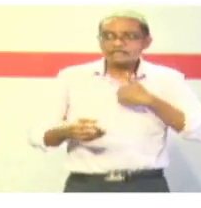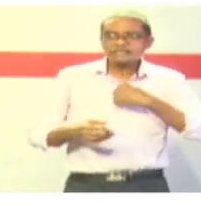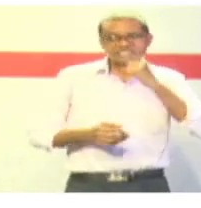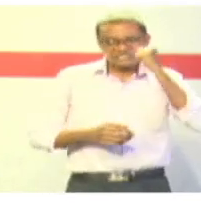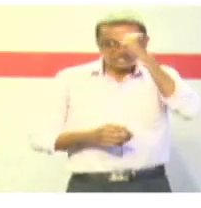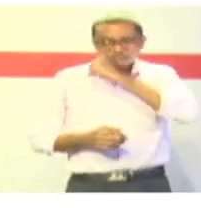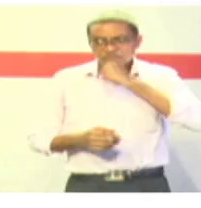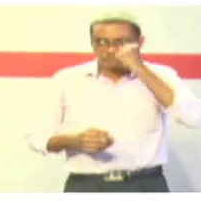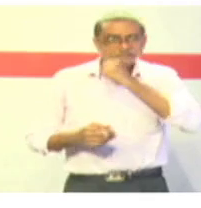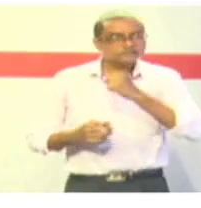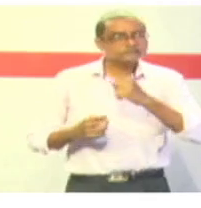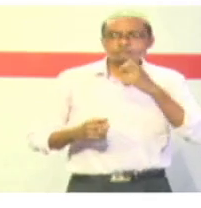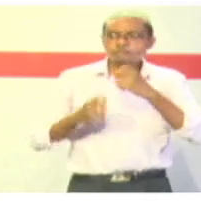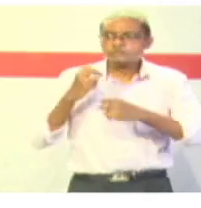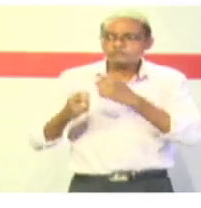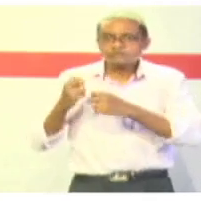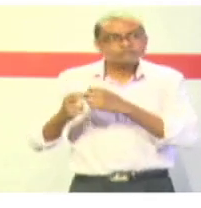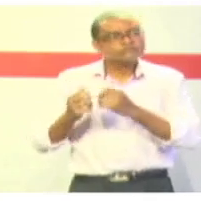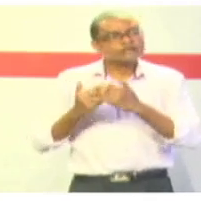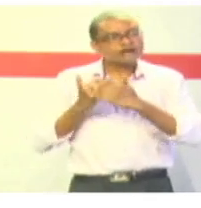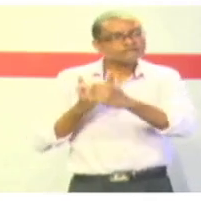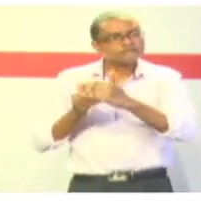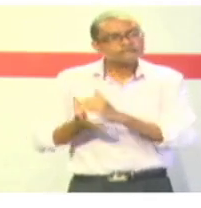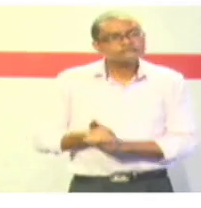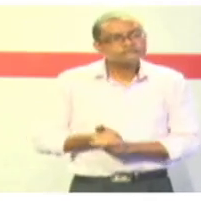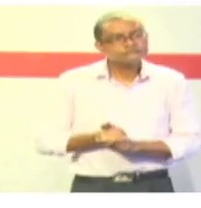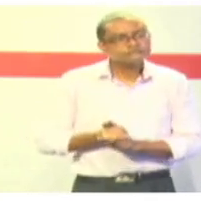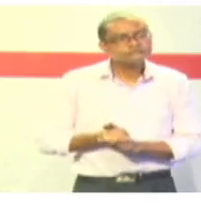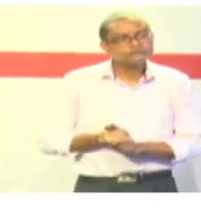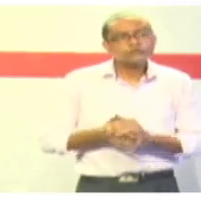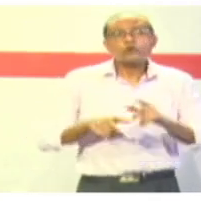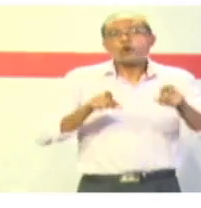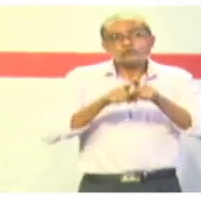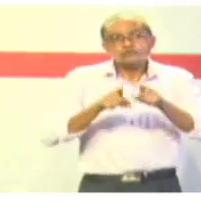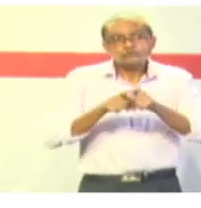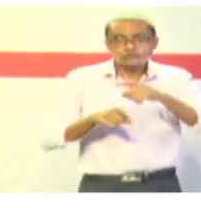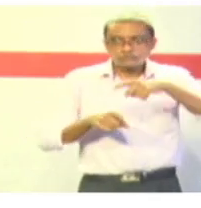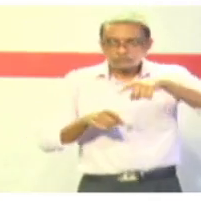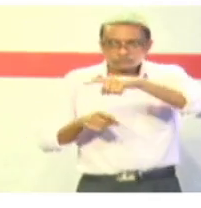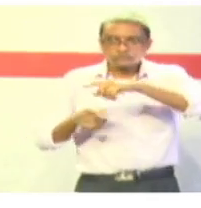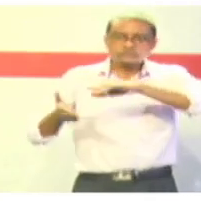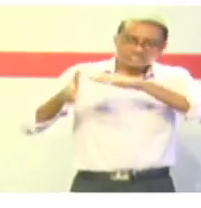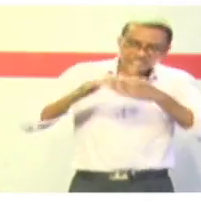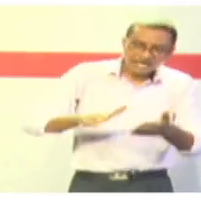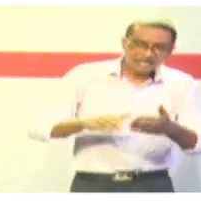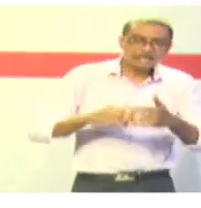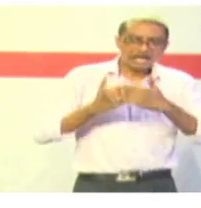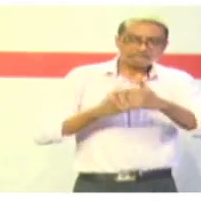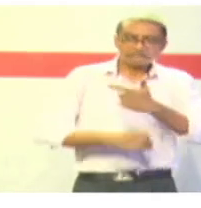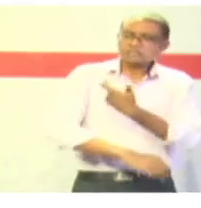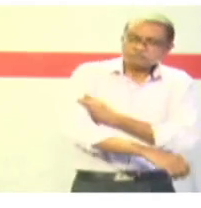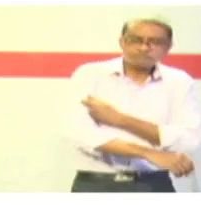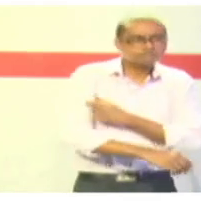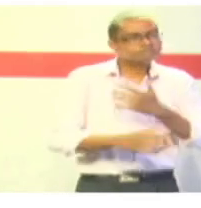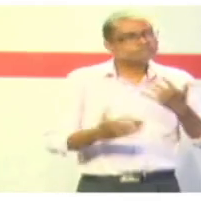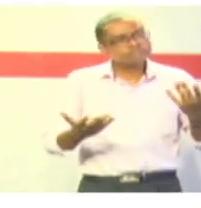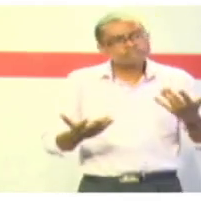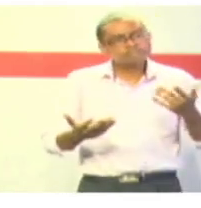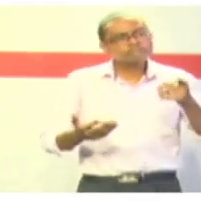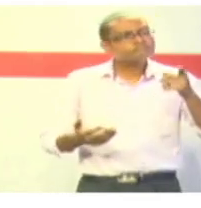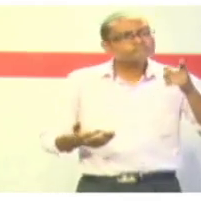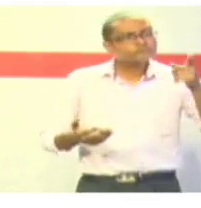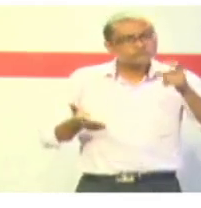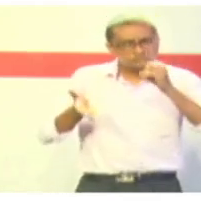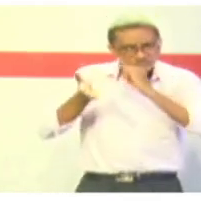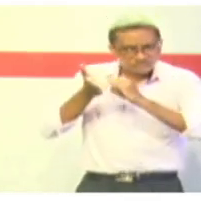had, and as to whether anything has come out of these investigations in terms of findings. Thank